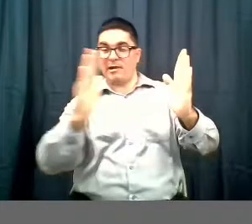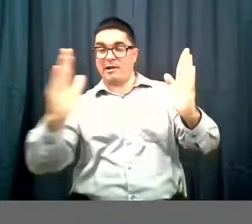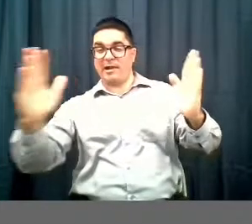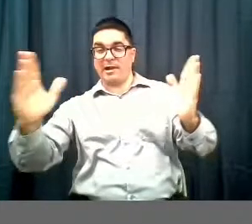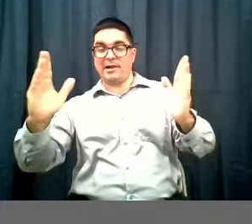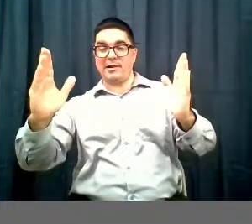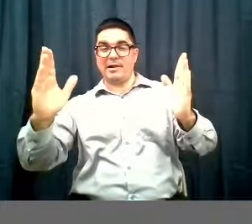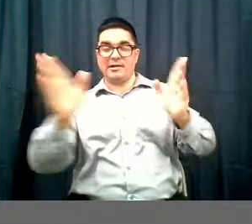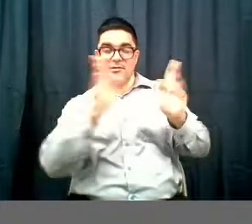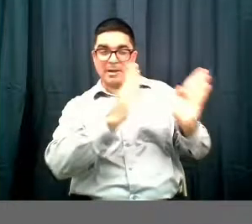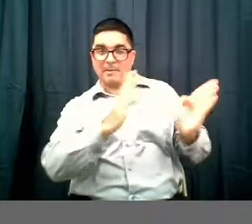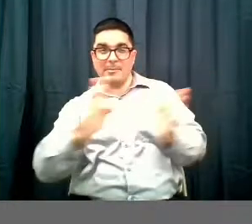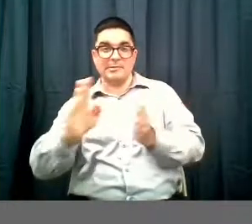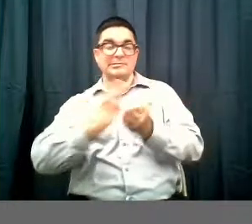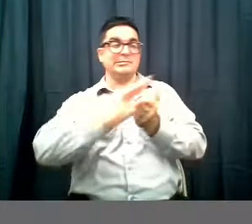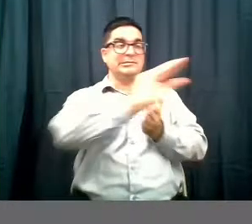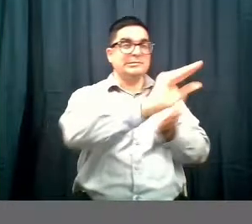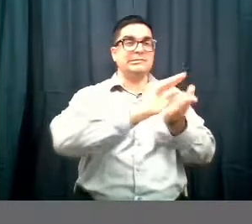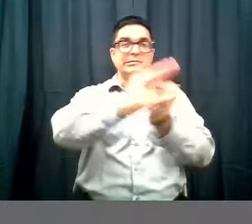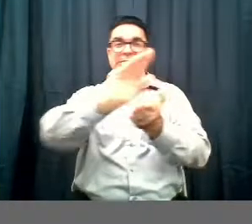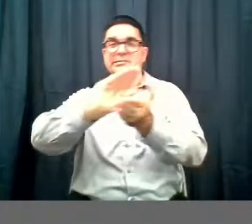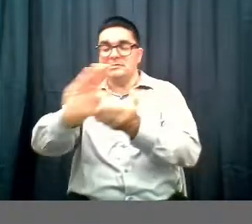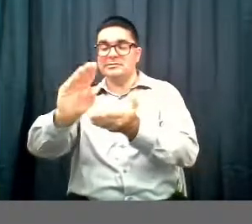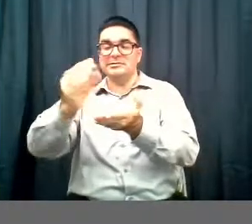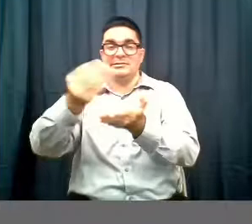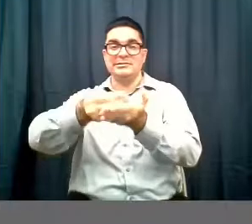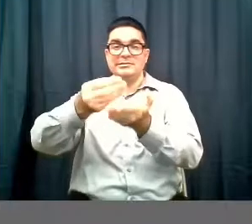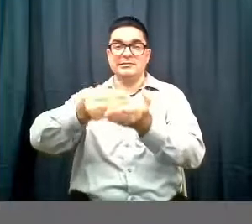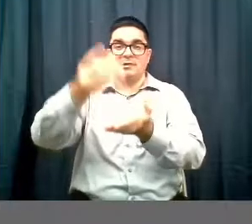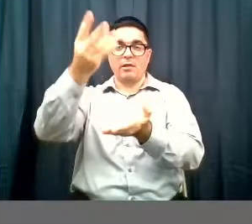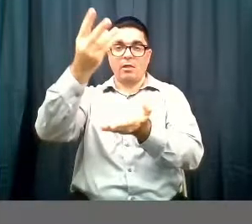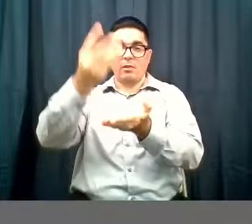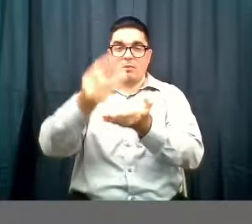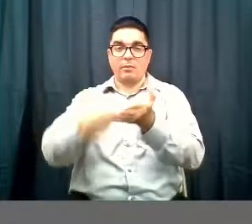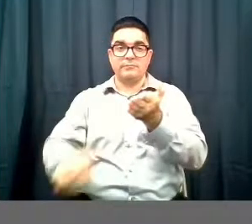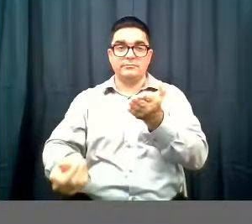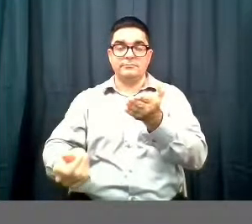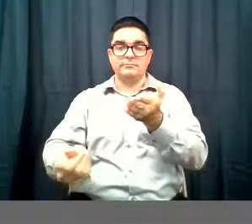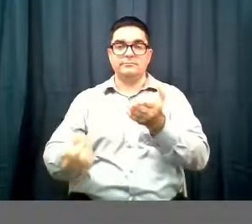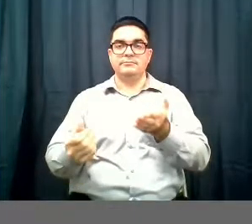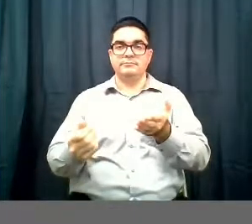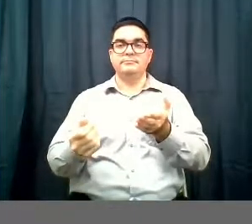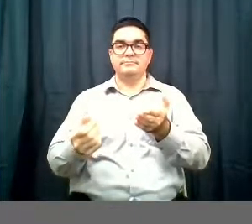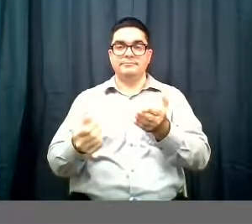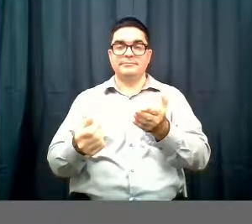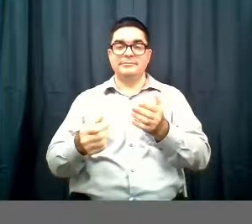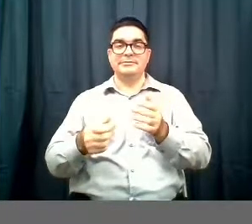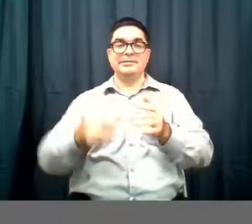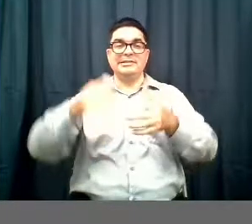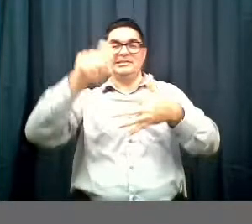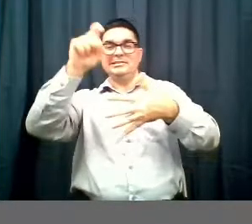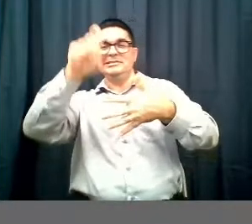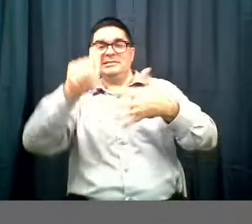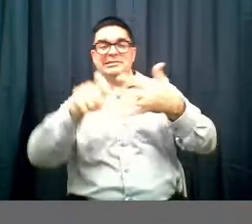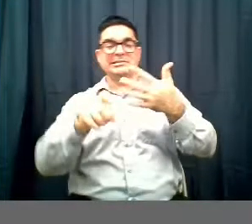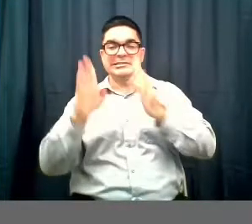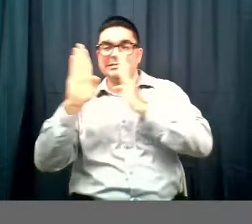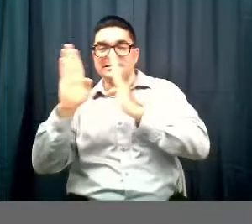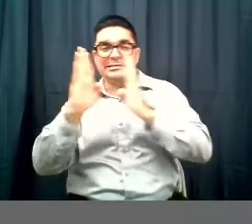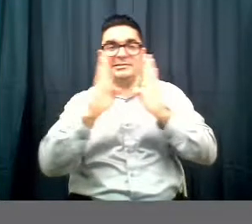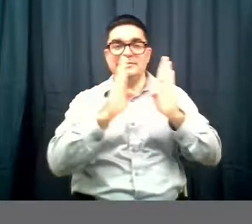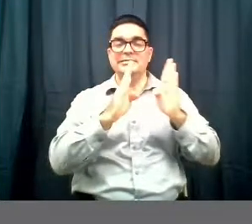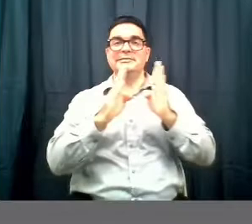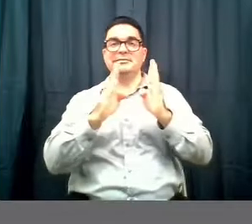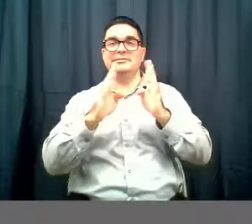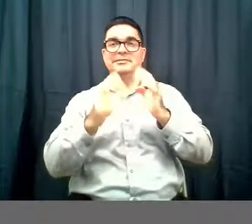cash was already gone, the board has positioned the government to start living within its means, including having an emergency reserve to be available at the